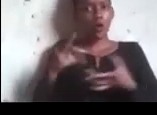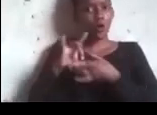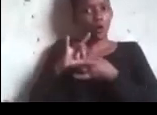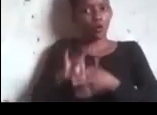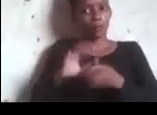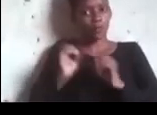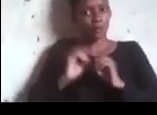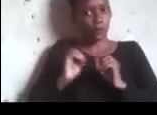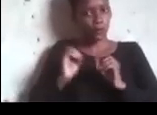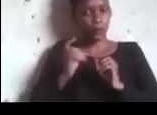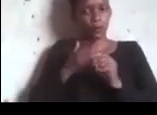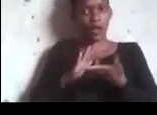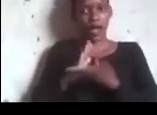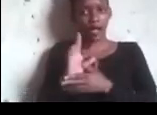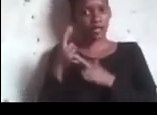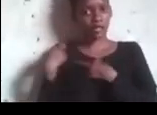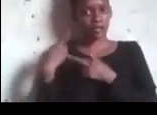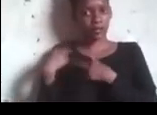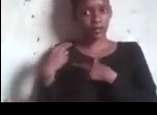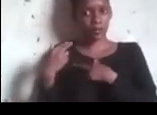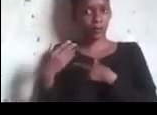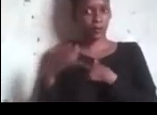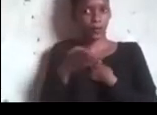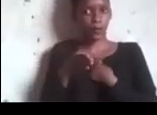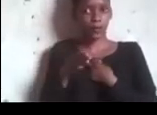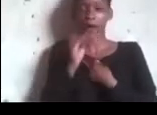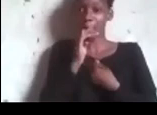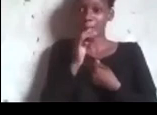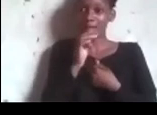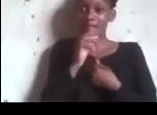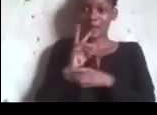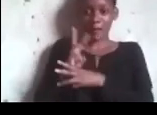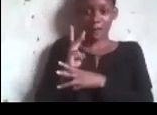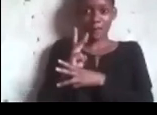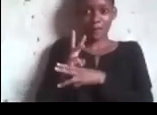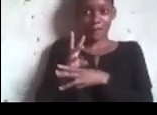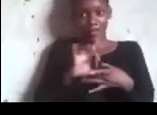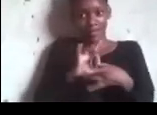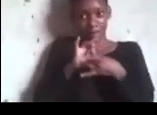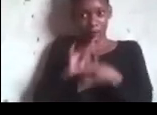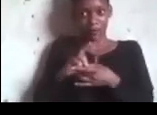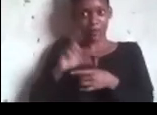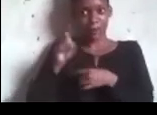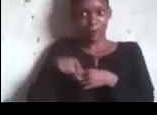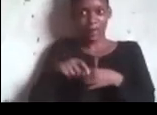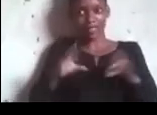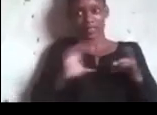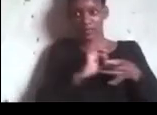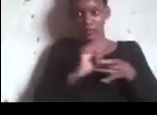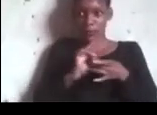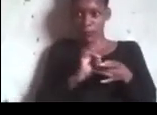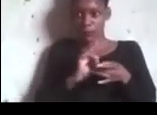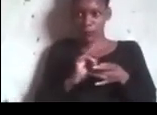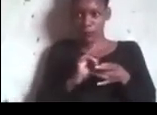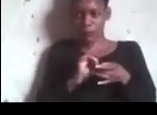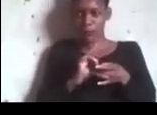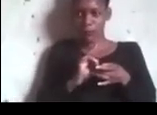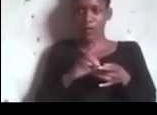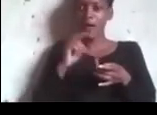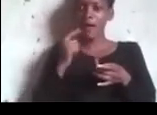and responsibilities without showing any commitment to the child, whereas a